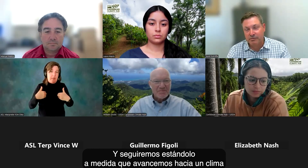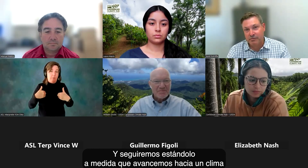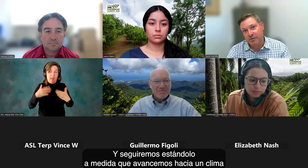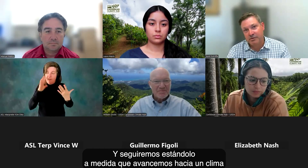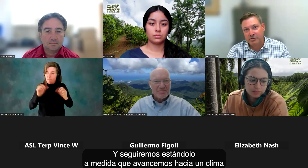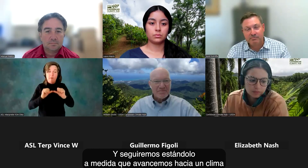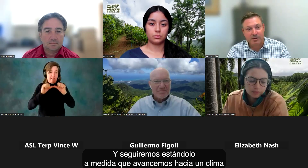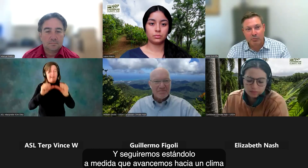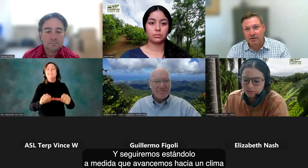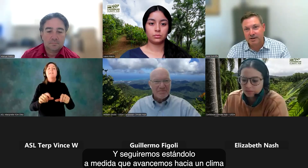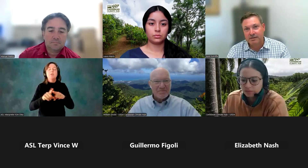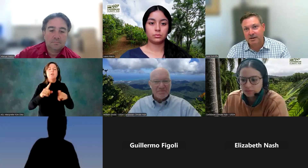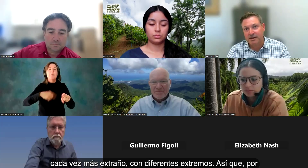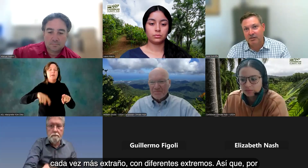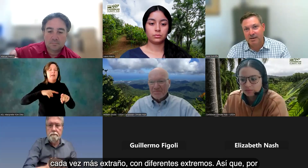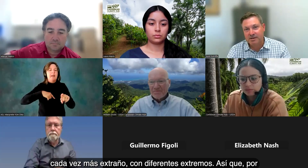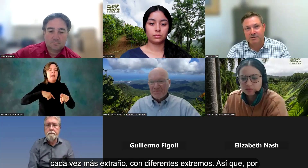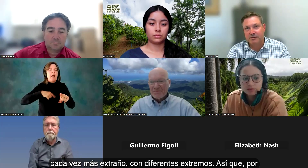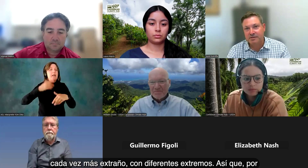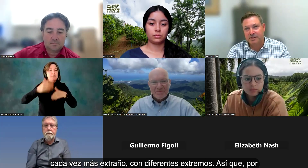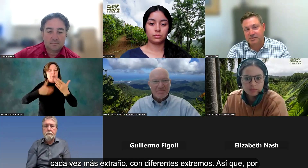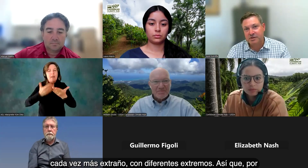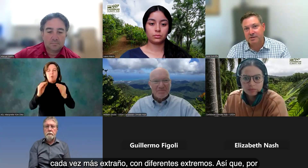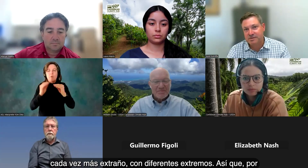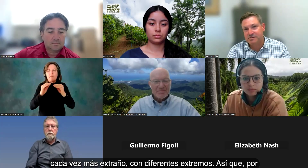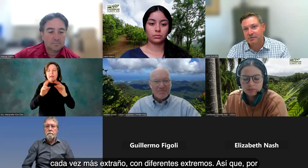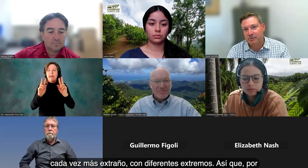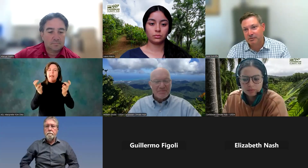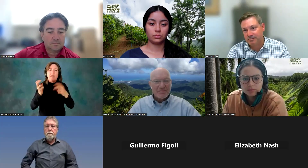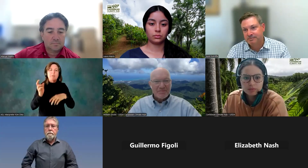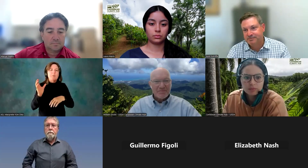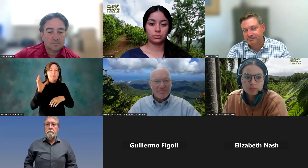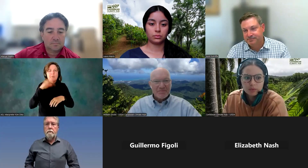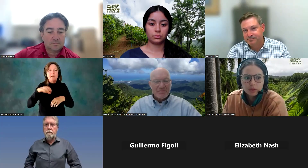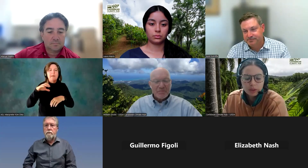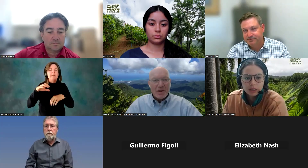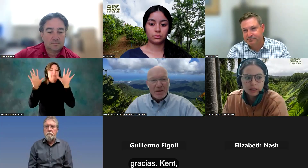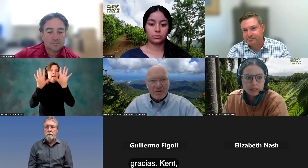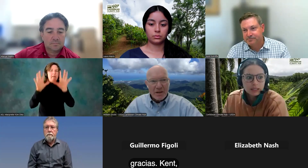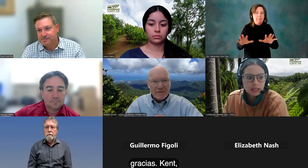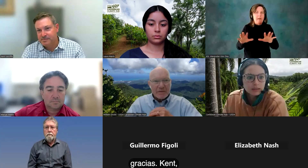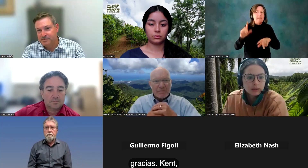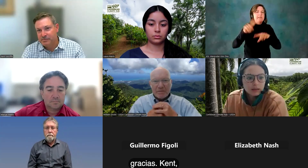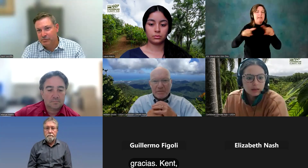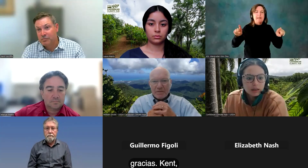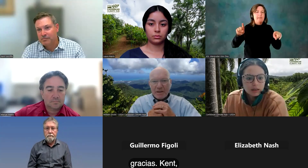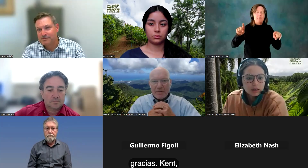move further into a weirding climate and different extremes, so forth. Thanks, Yeah.